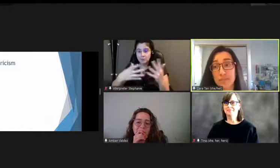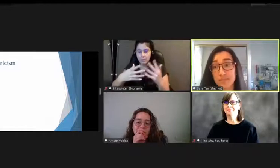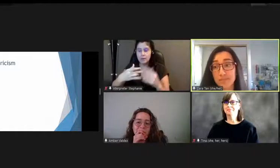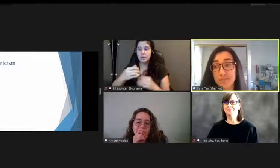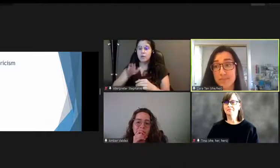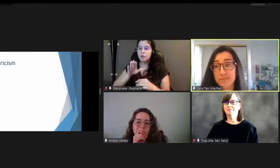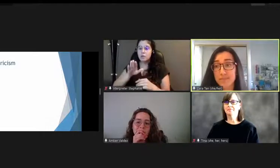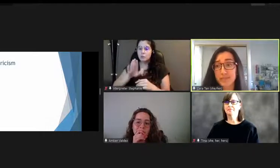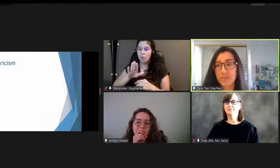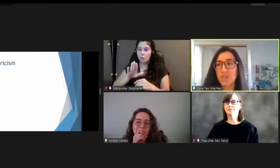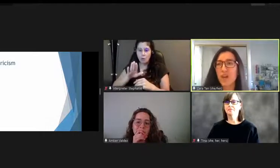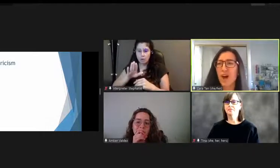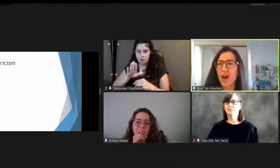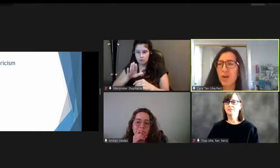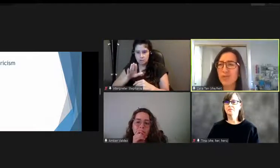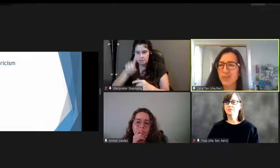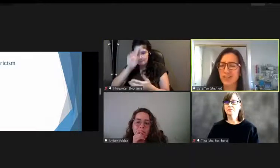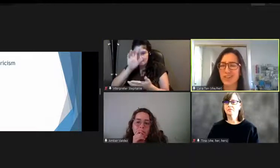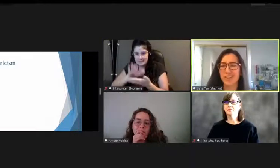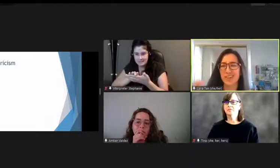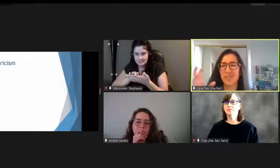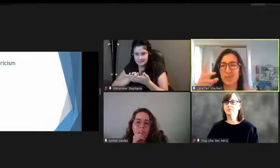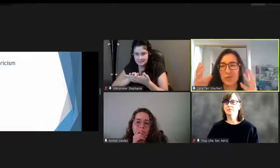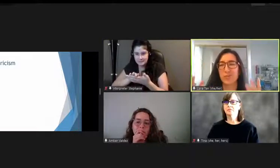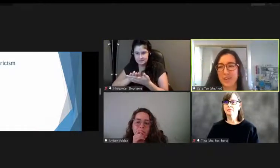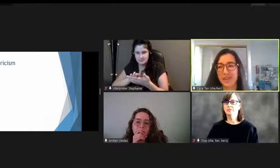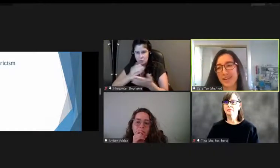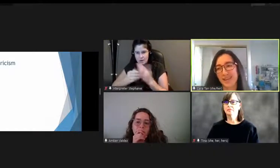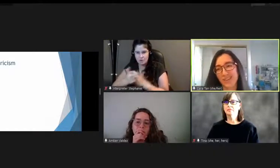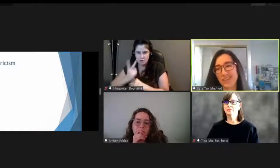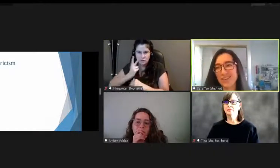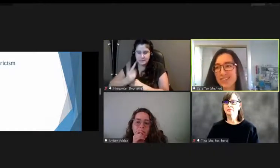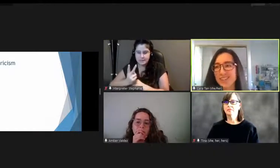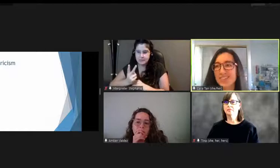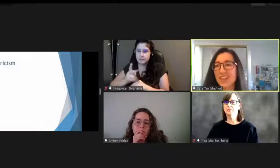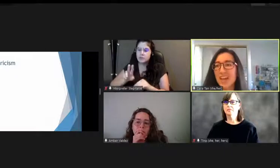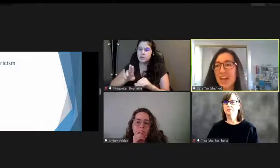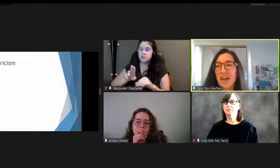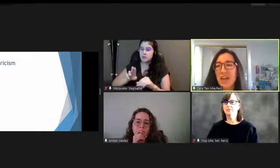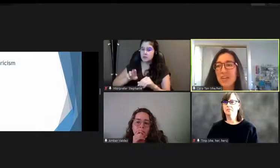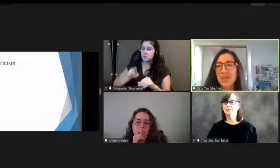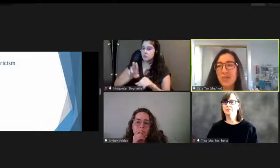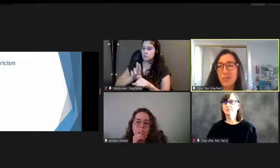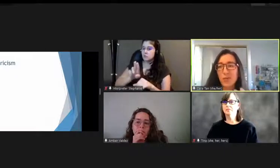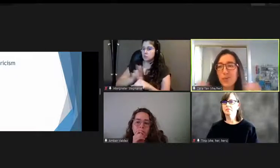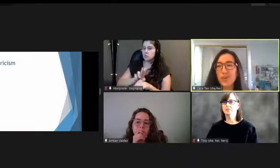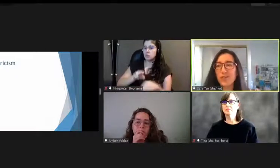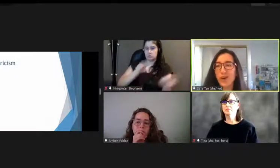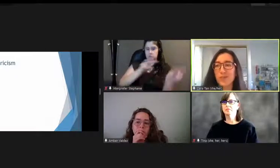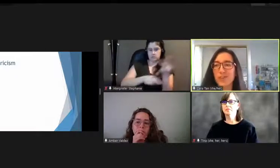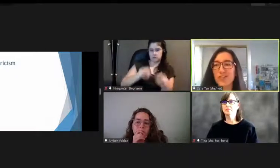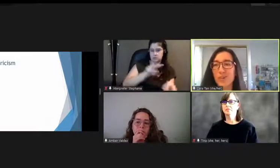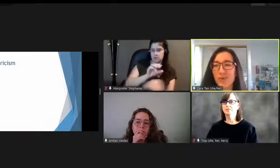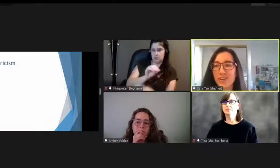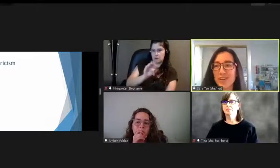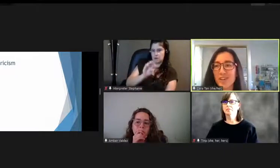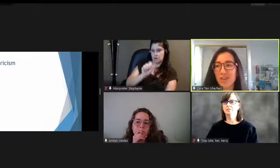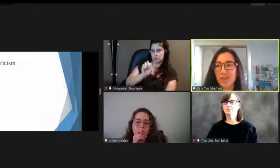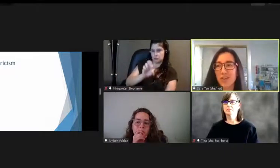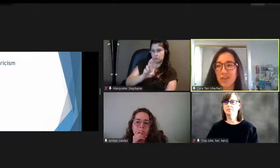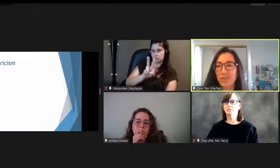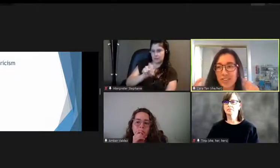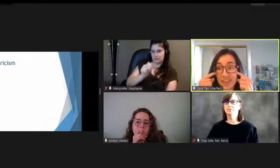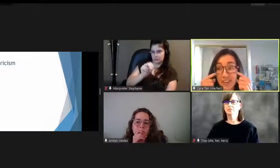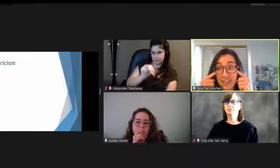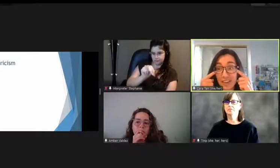observation. Now, observation has kind of a loose meaning, actually, in science. When you think of observation normally,